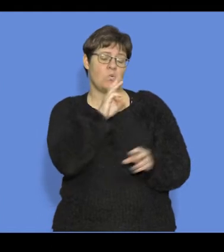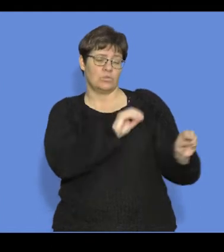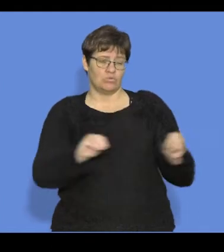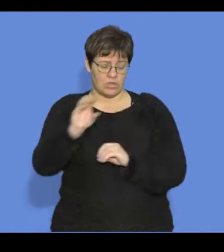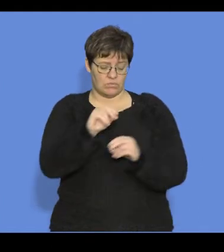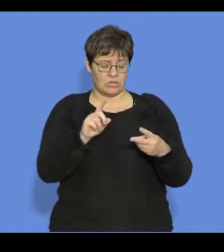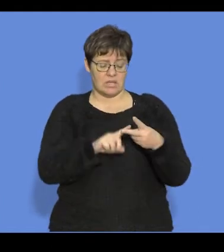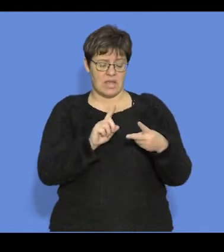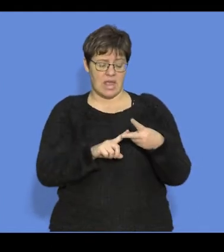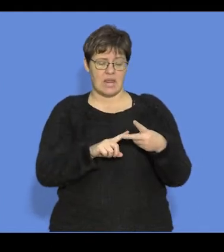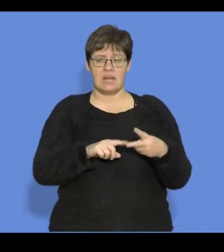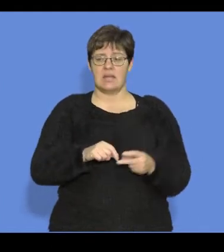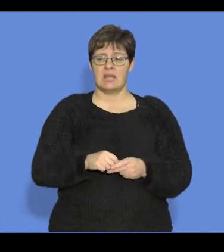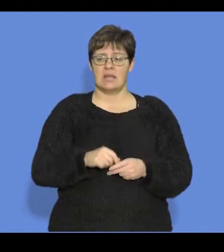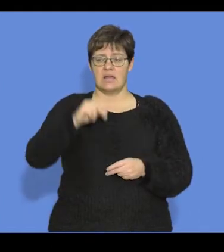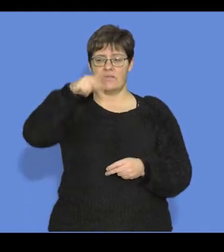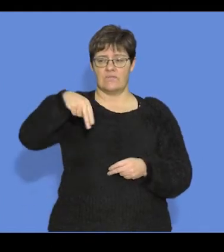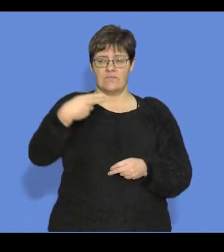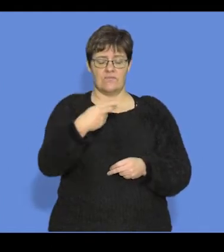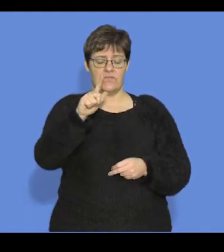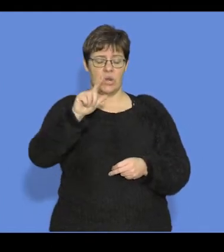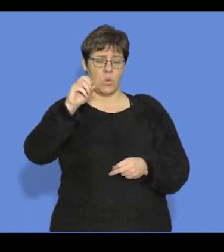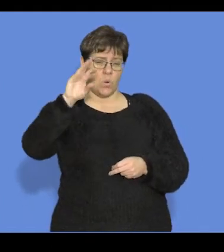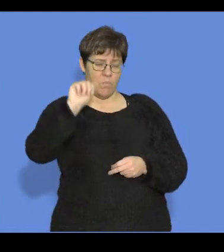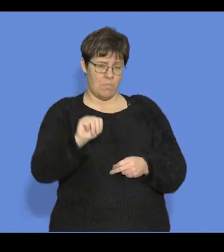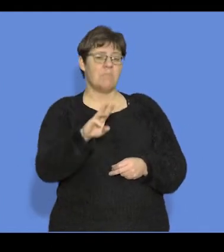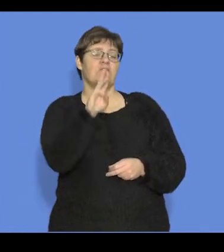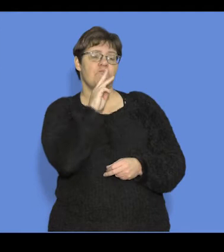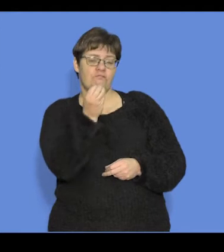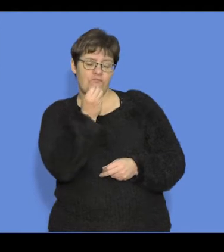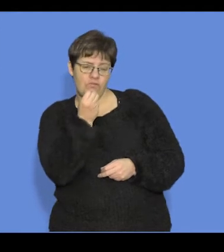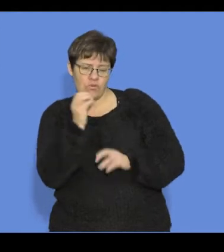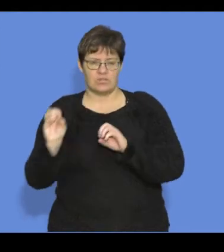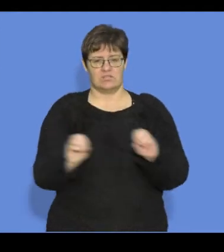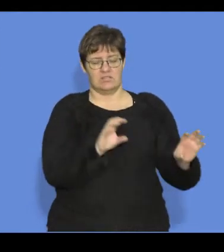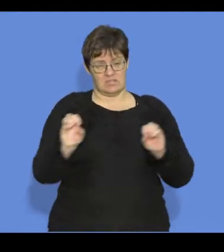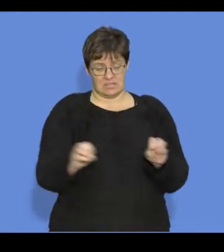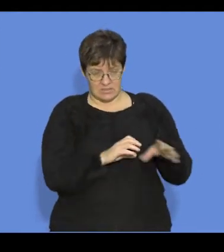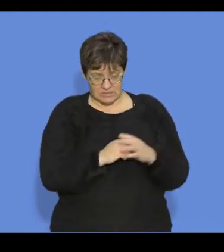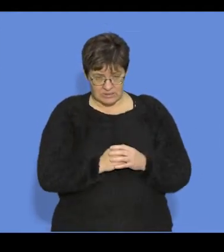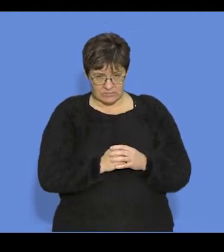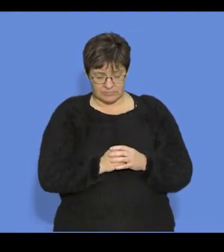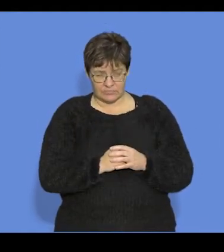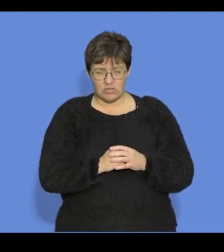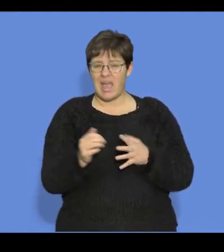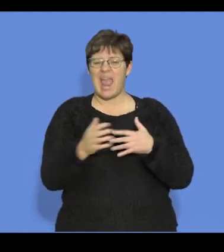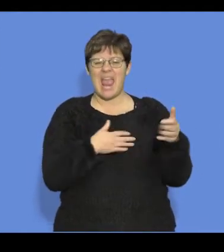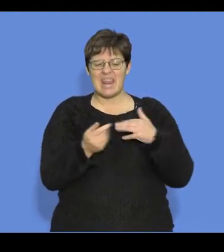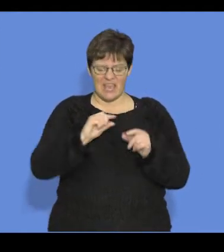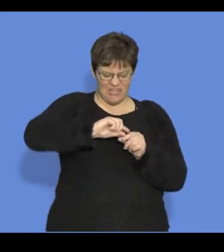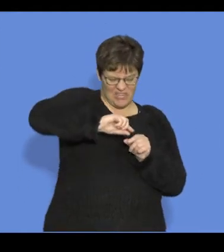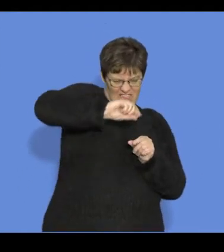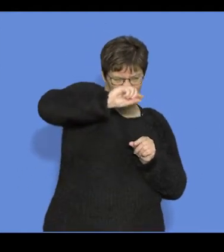transports food. And if you look at pictures, whenever you see anything with thickenings like